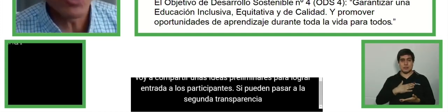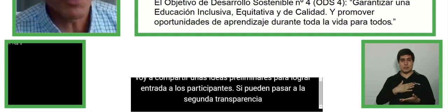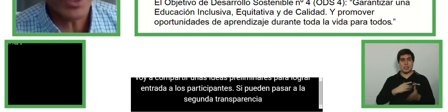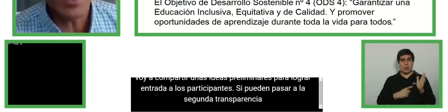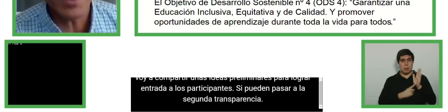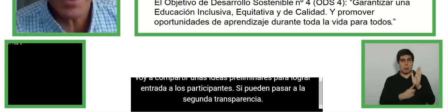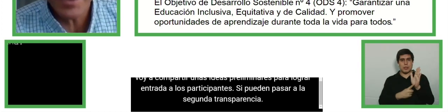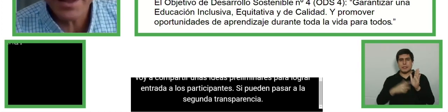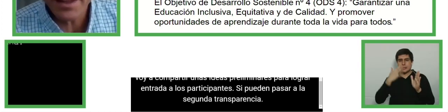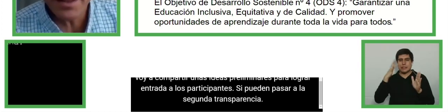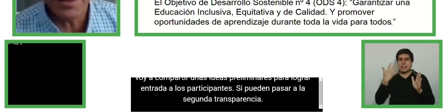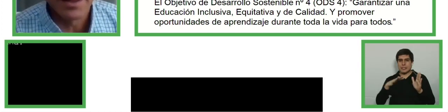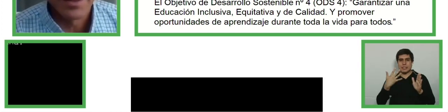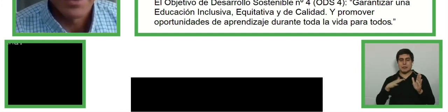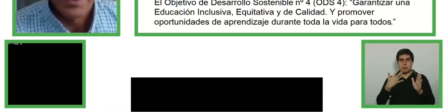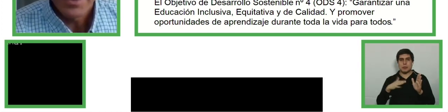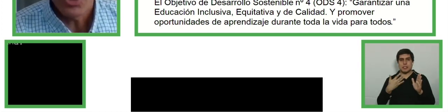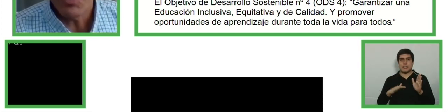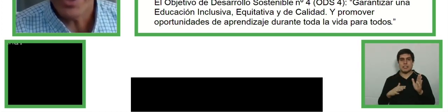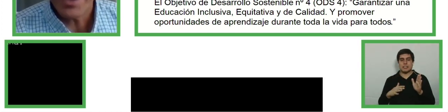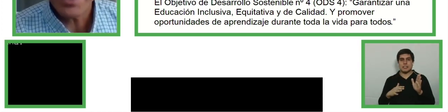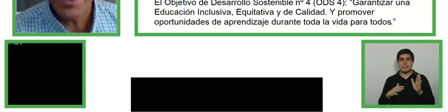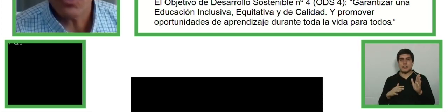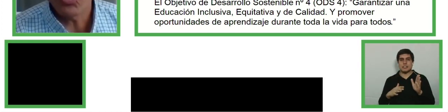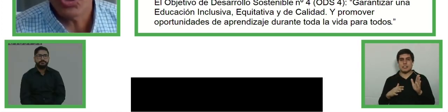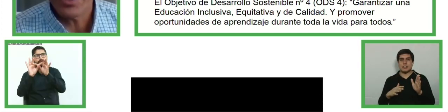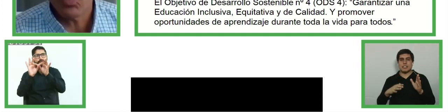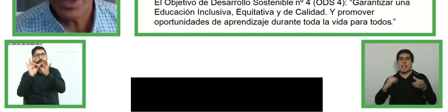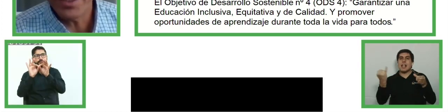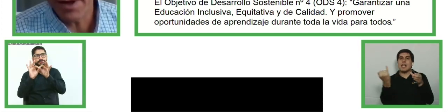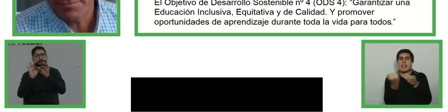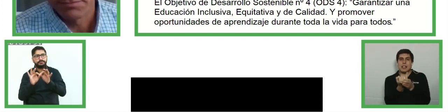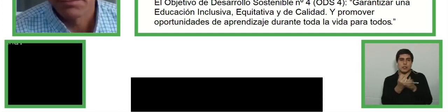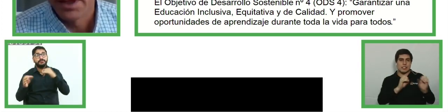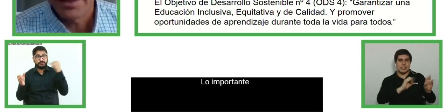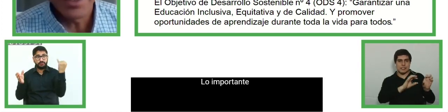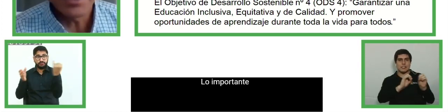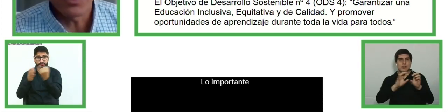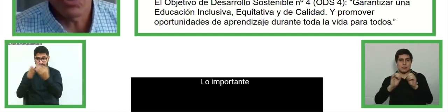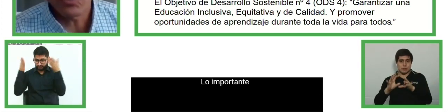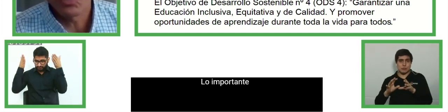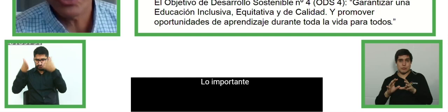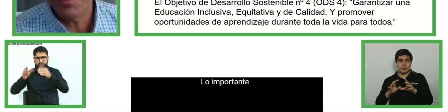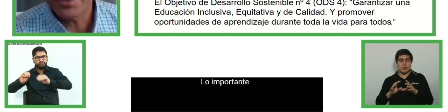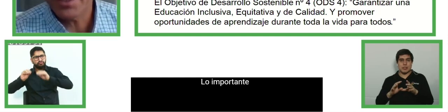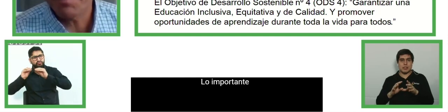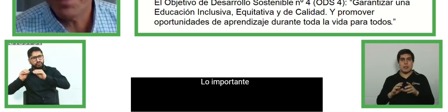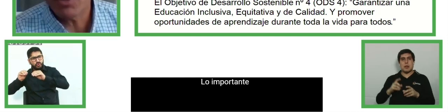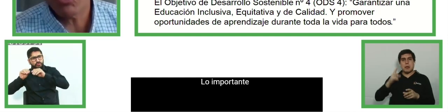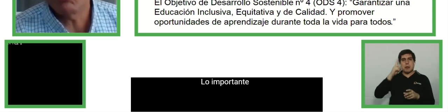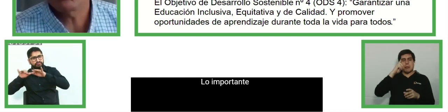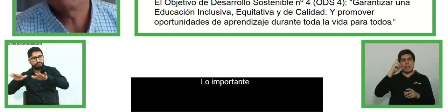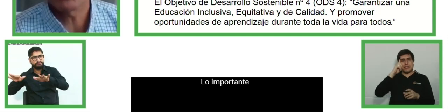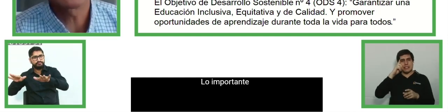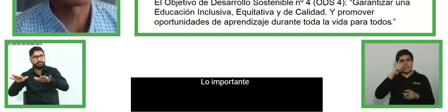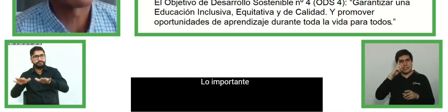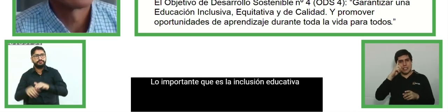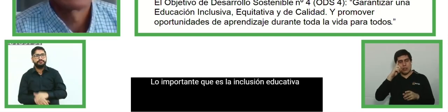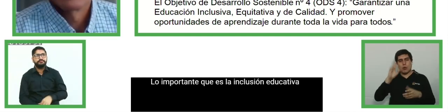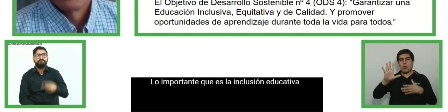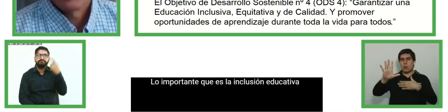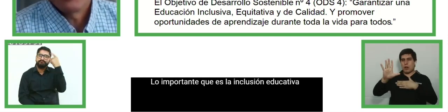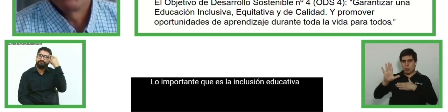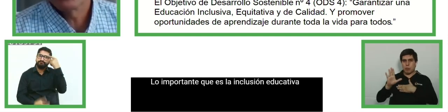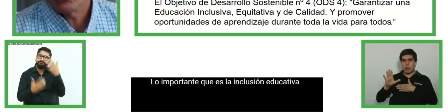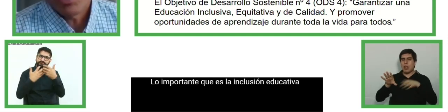emphasize and point out how important inclusive education is from all points of view, but especially